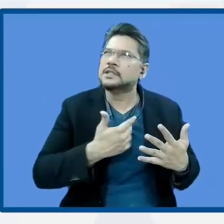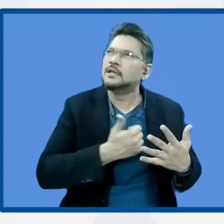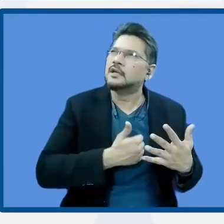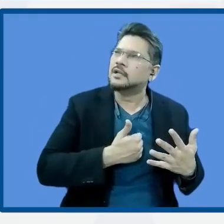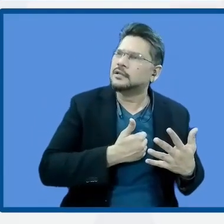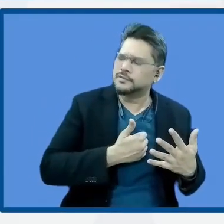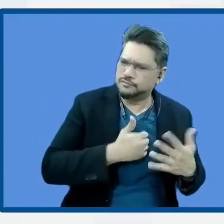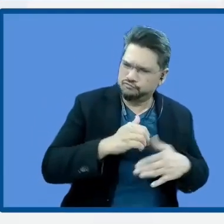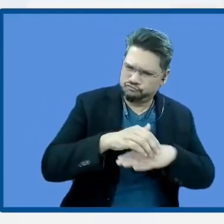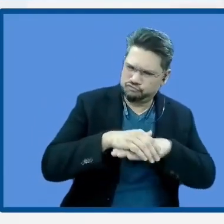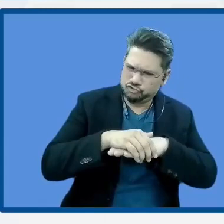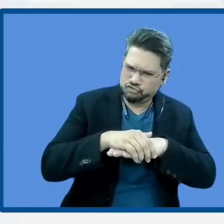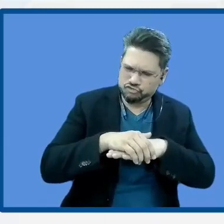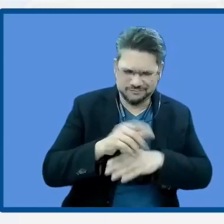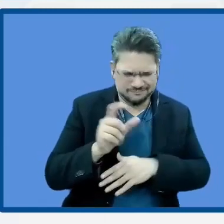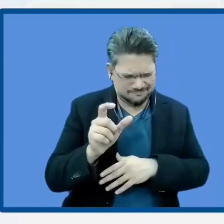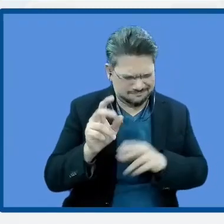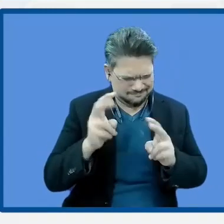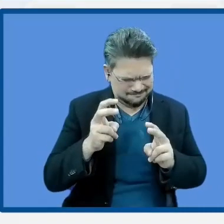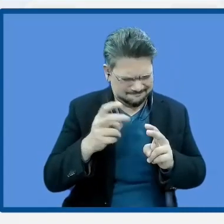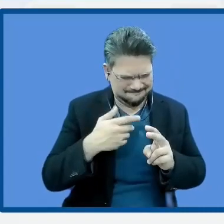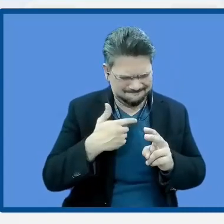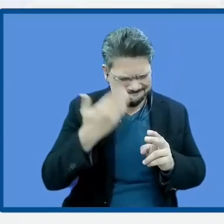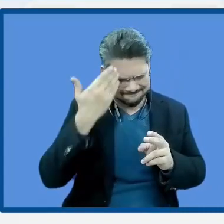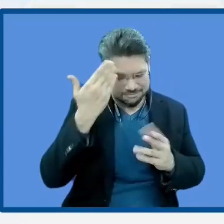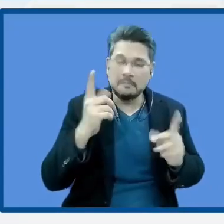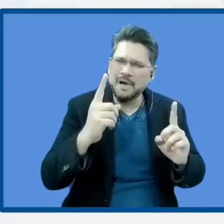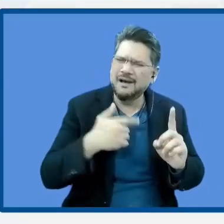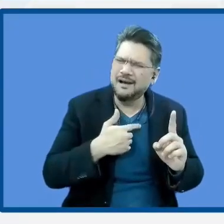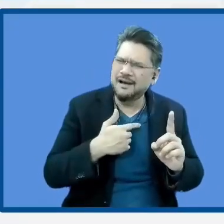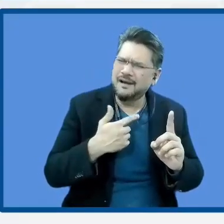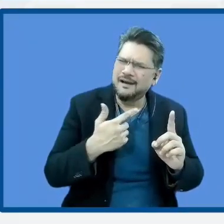speaking about the intensity and magnitude.